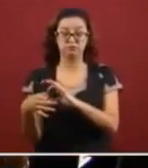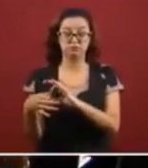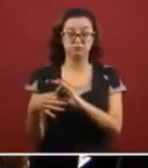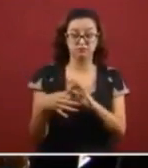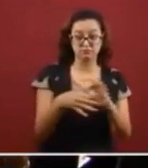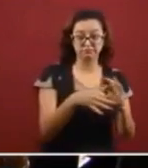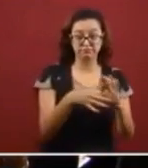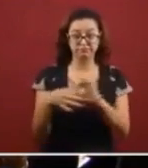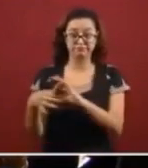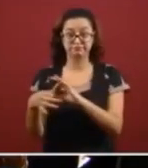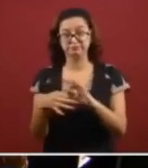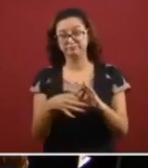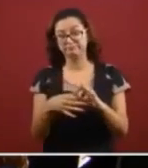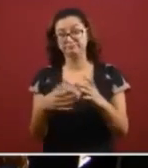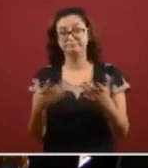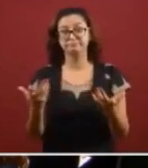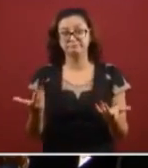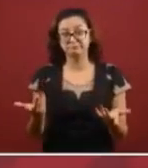give